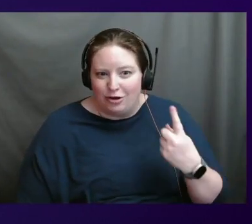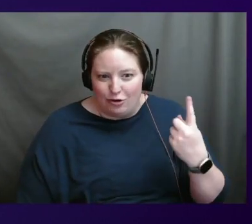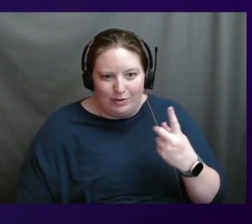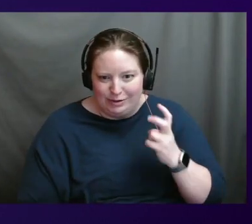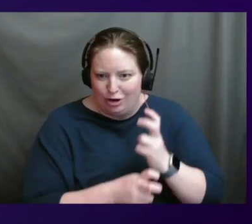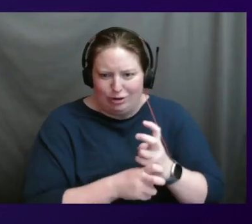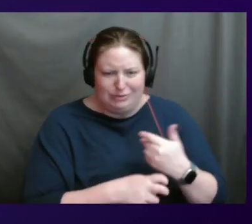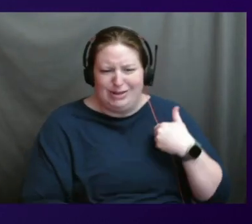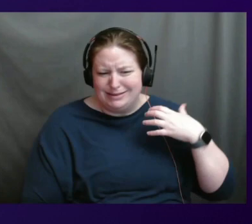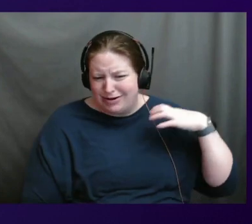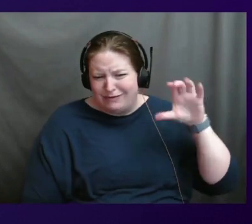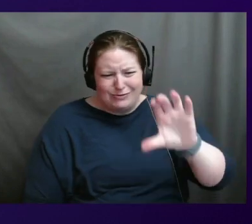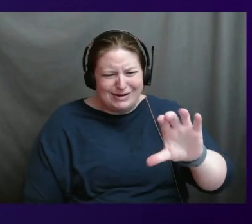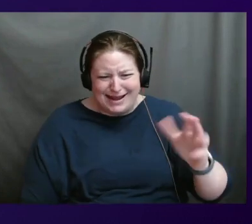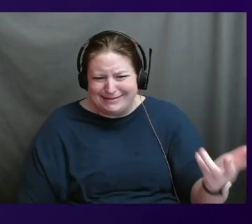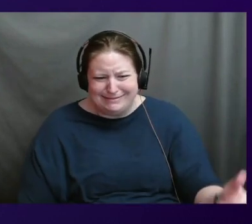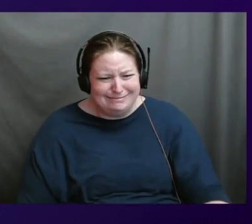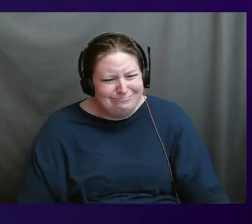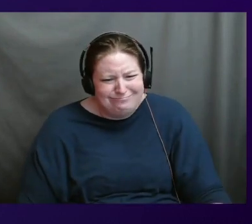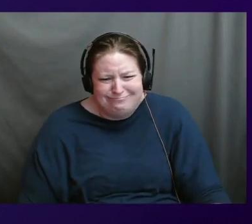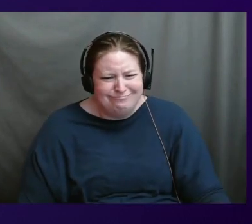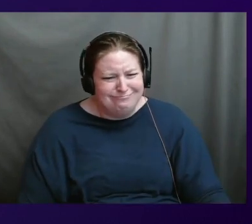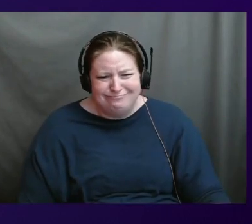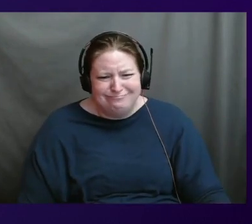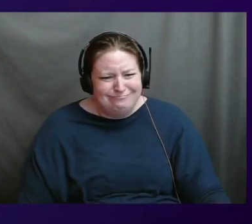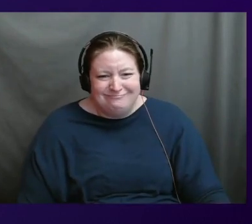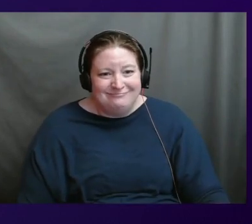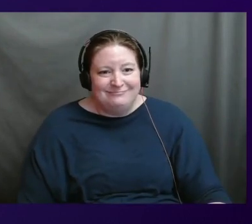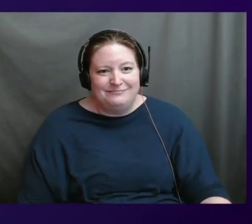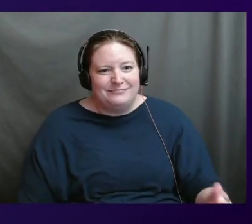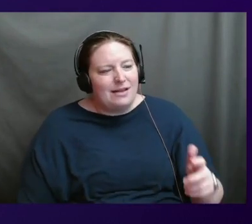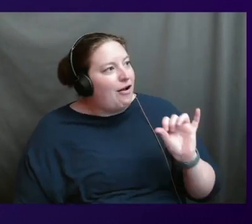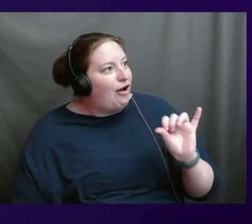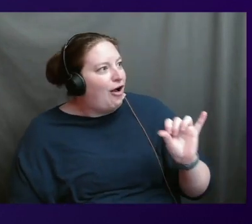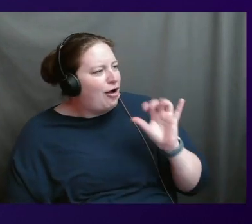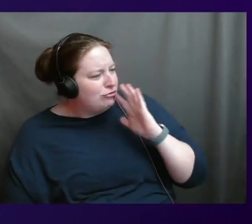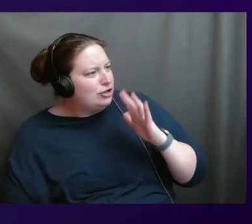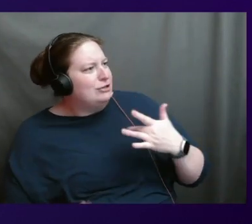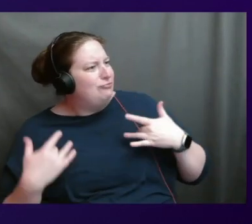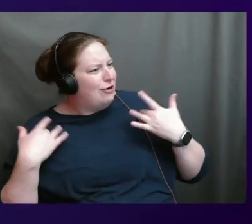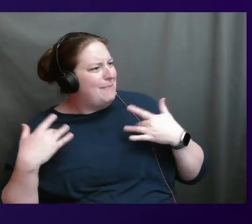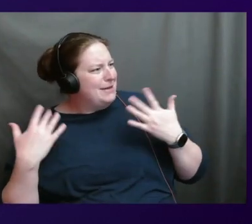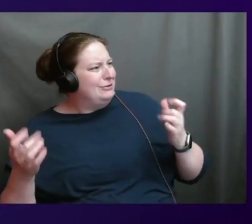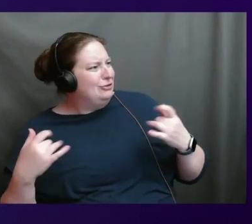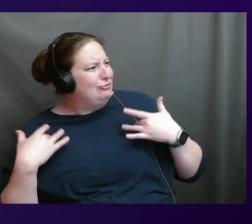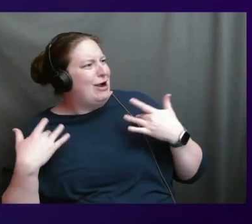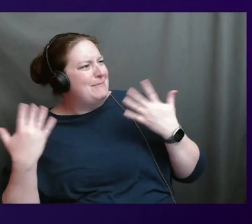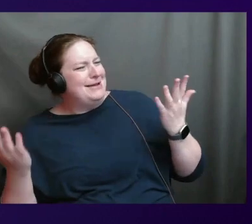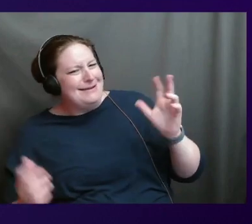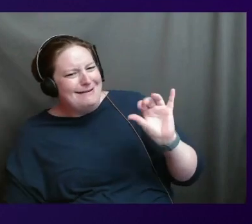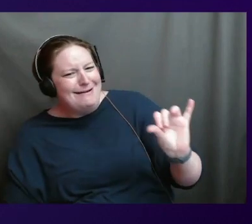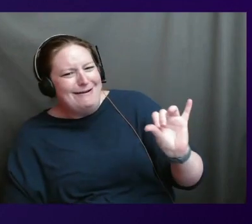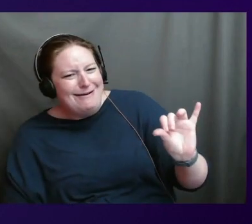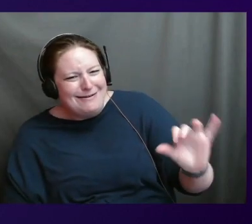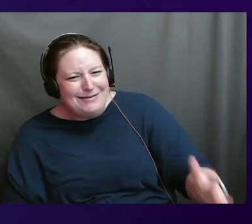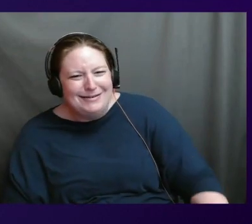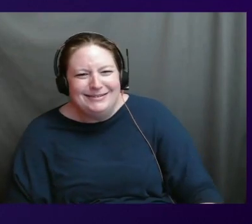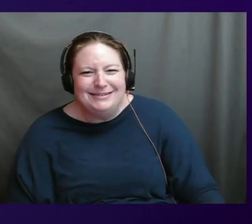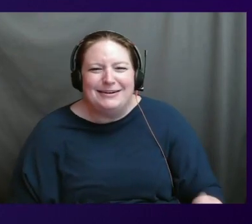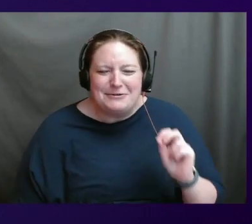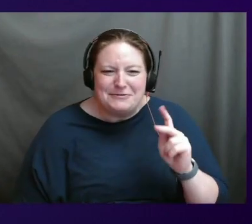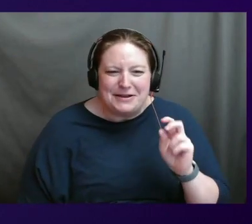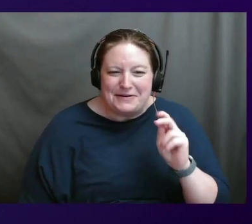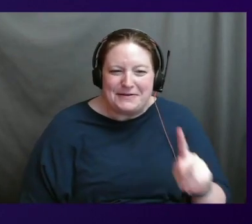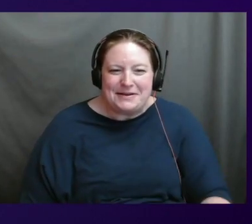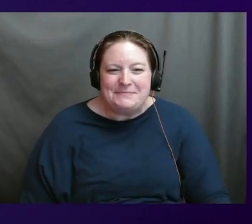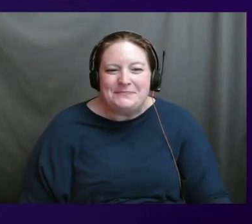it's undifferentiated heavy lifting. Did I just throw that out we're there? just dropping, You're like, dropping the lingo here. I love it. Right,